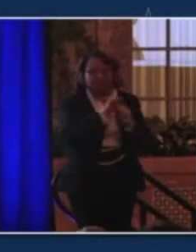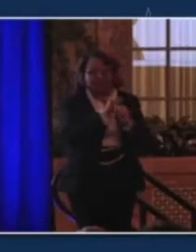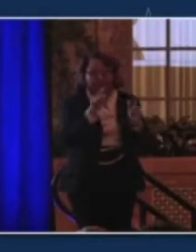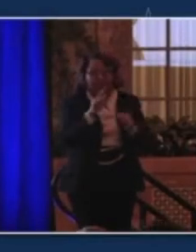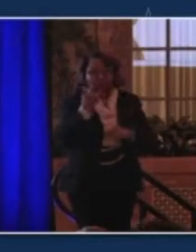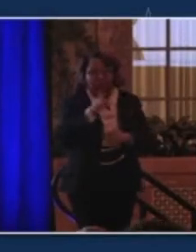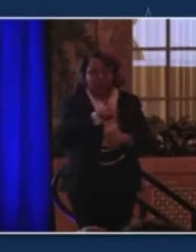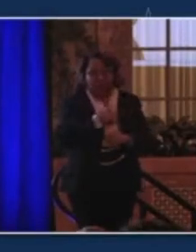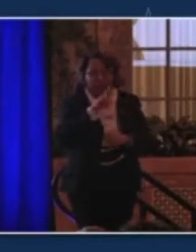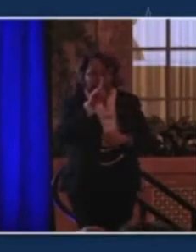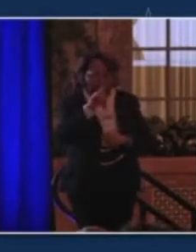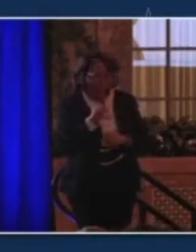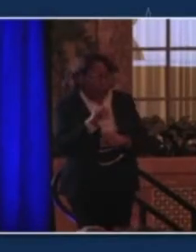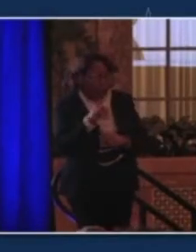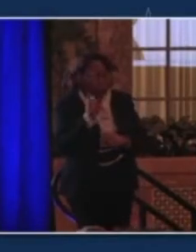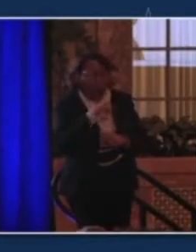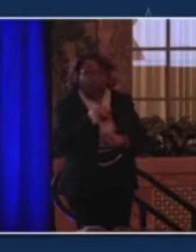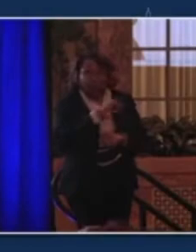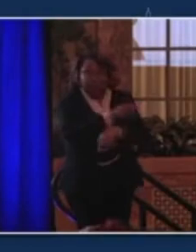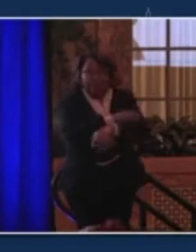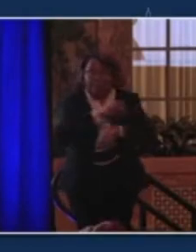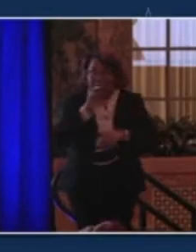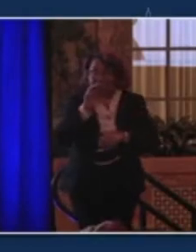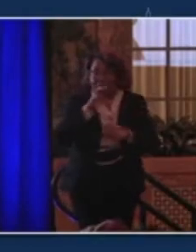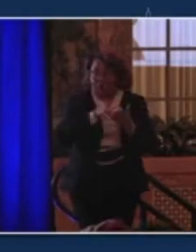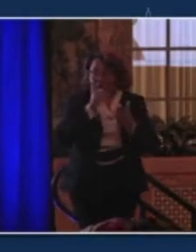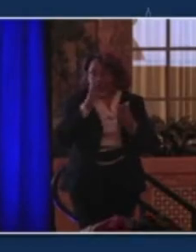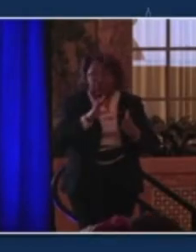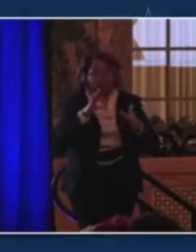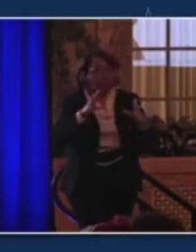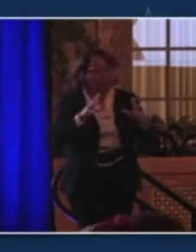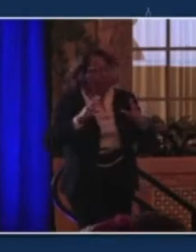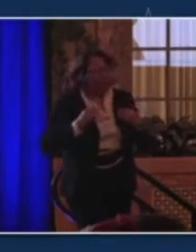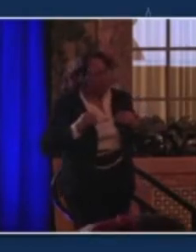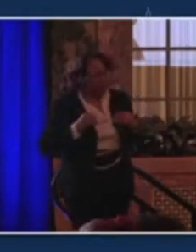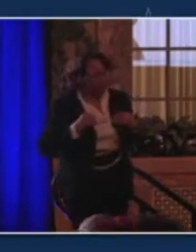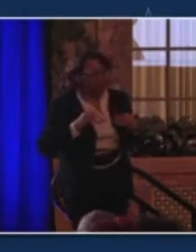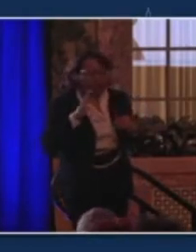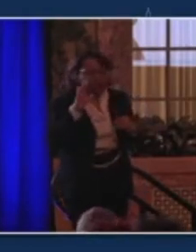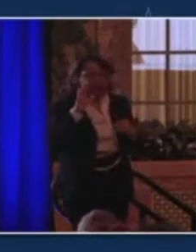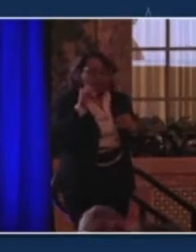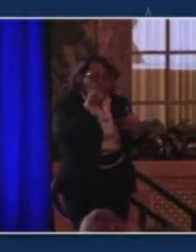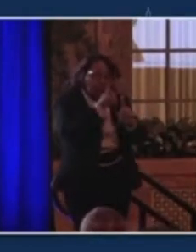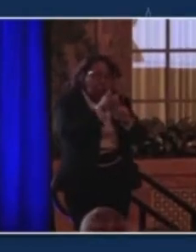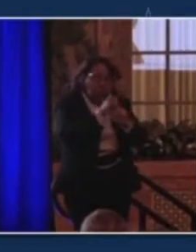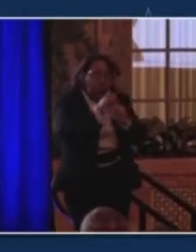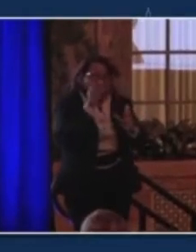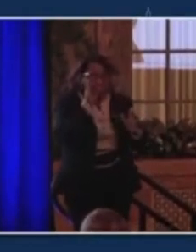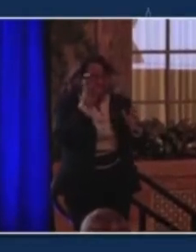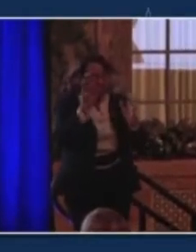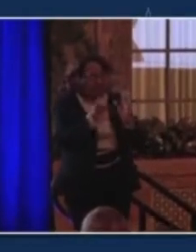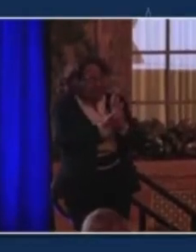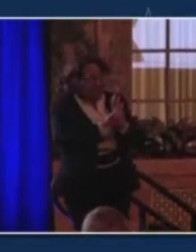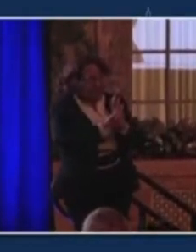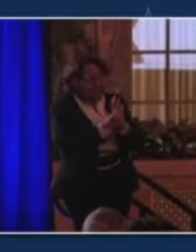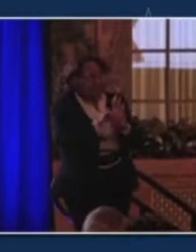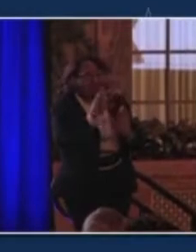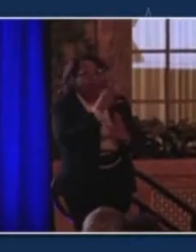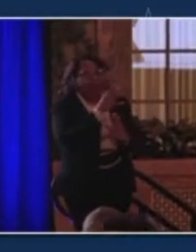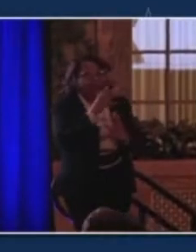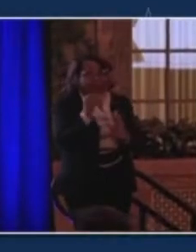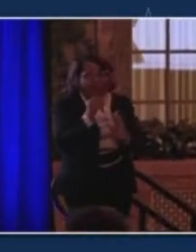do. We empower students to embrace their own identities, and we